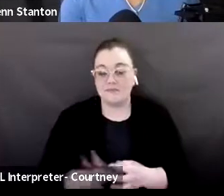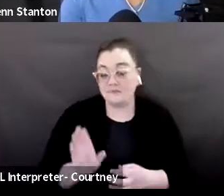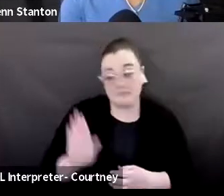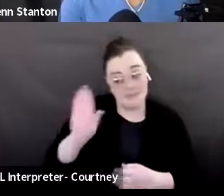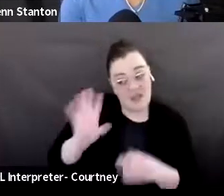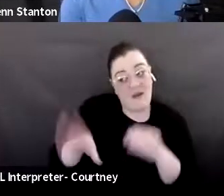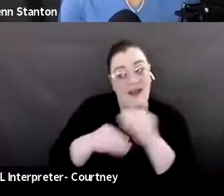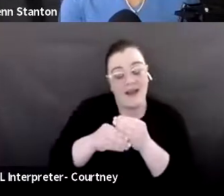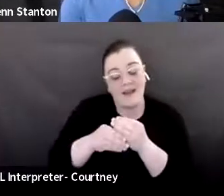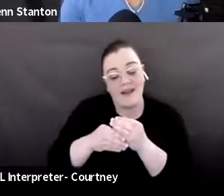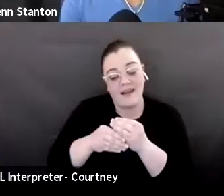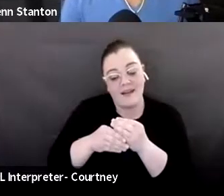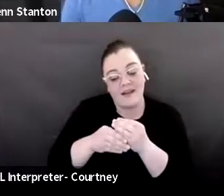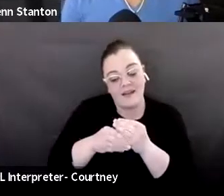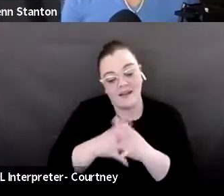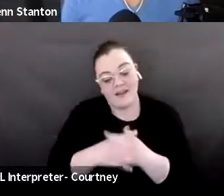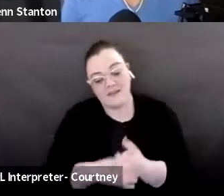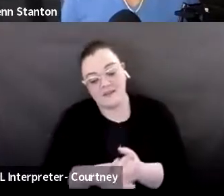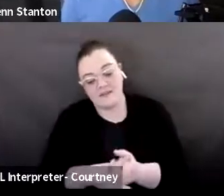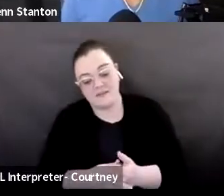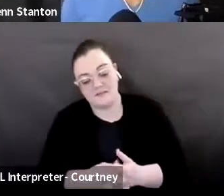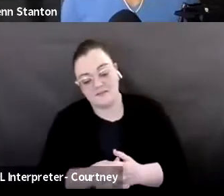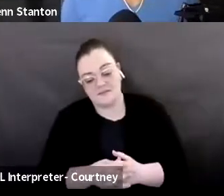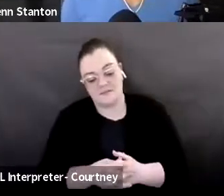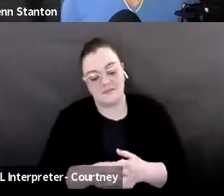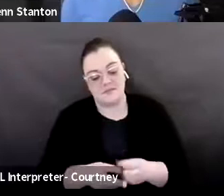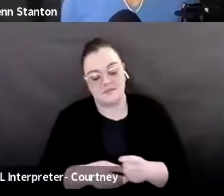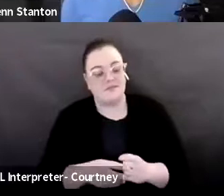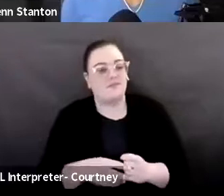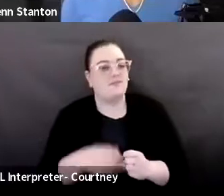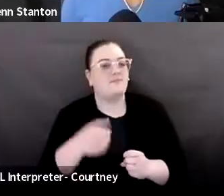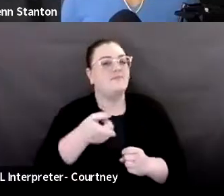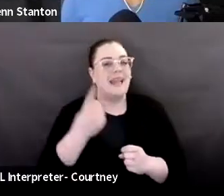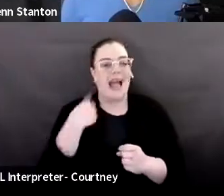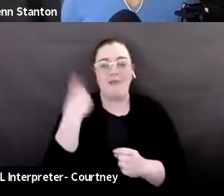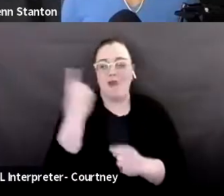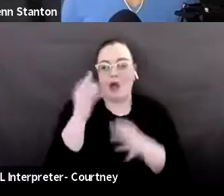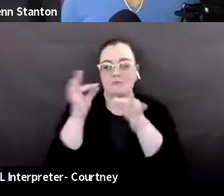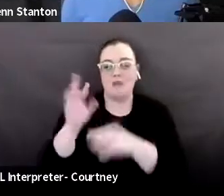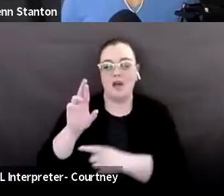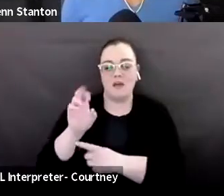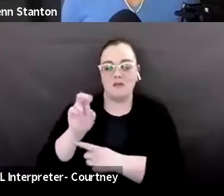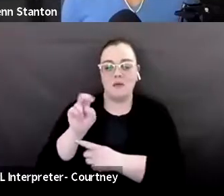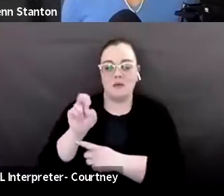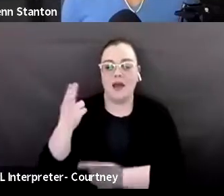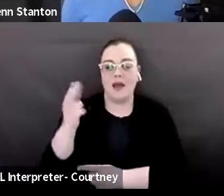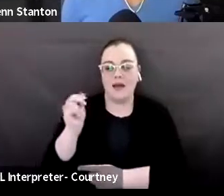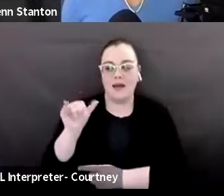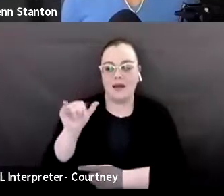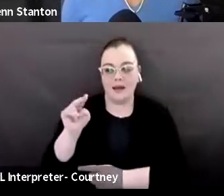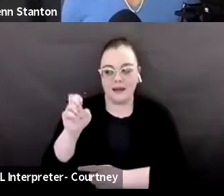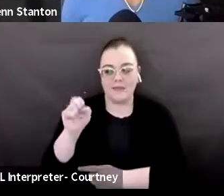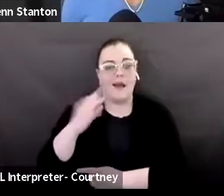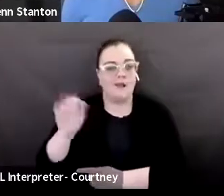that? So one of the things that I've always described Renee Haynes and her office is that they've been champions for